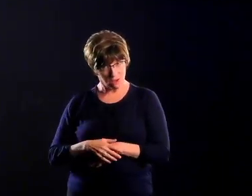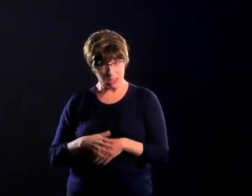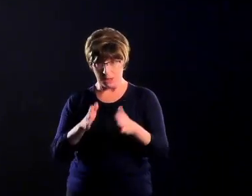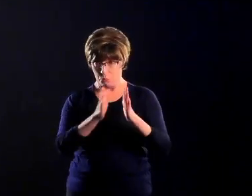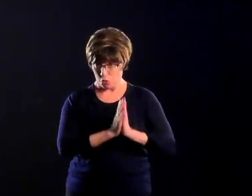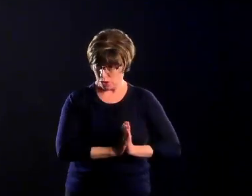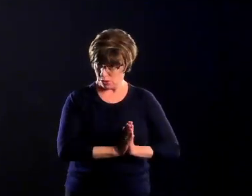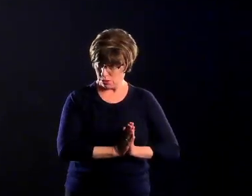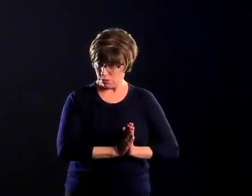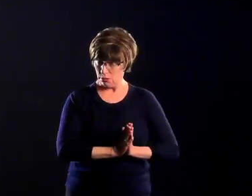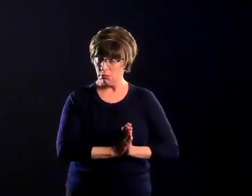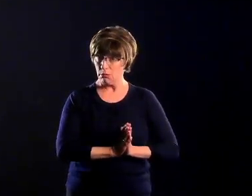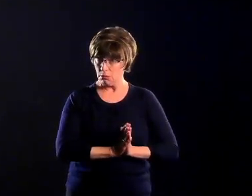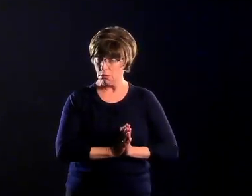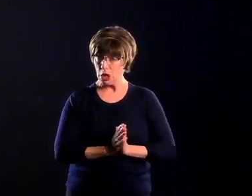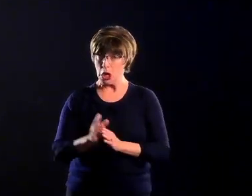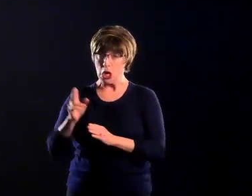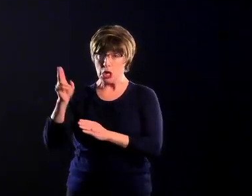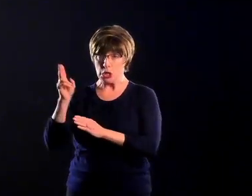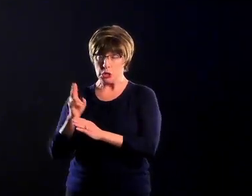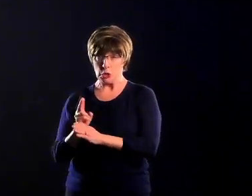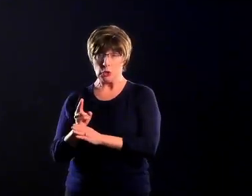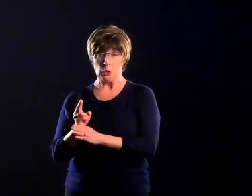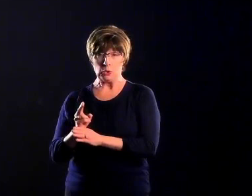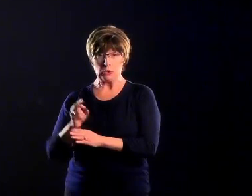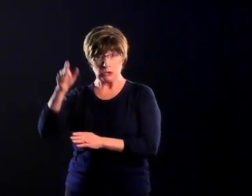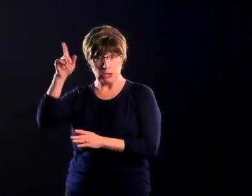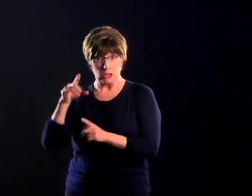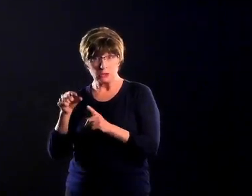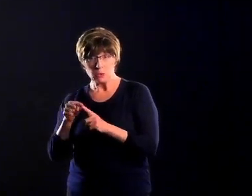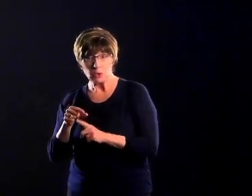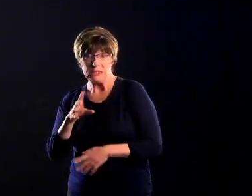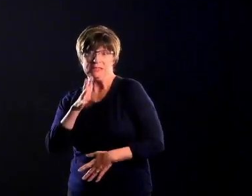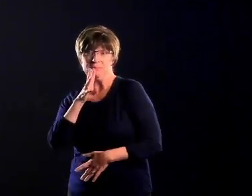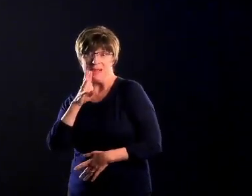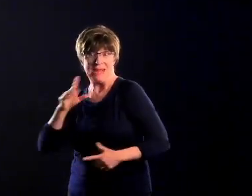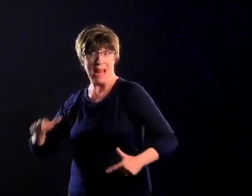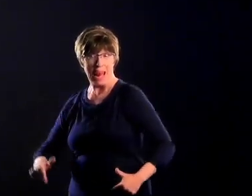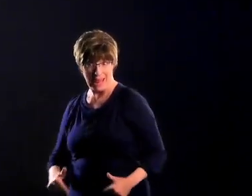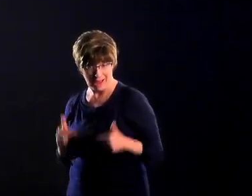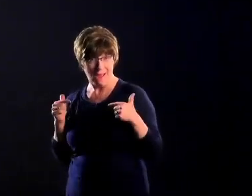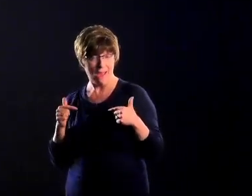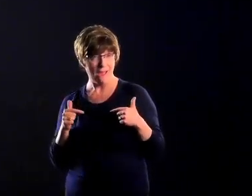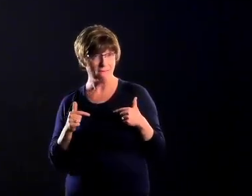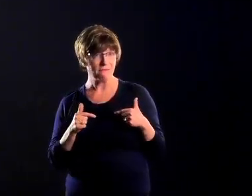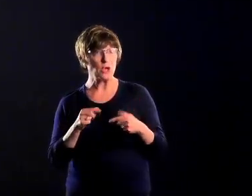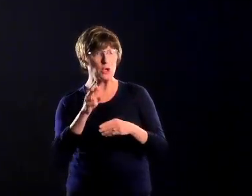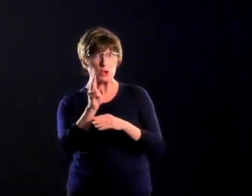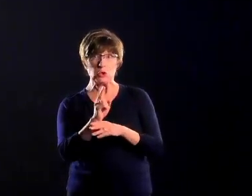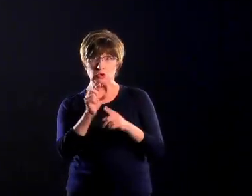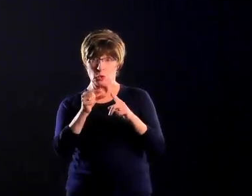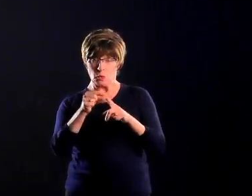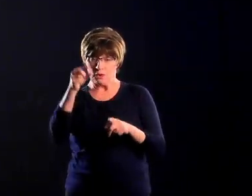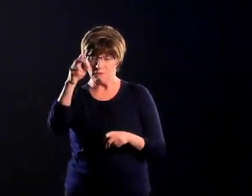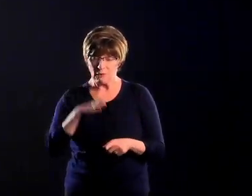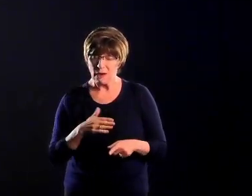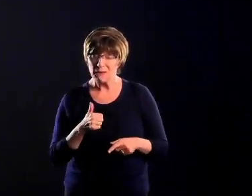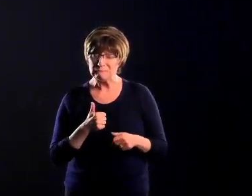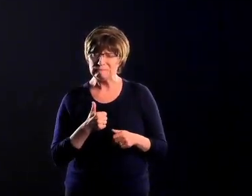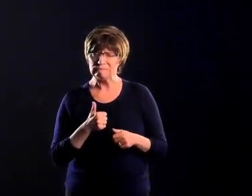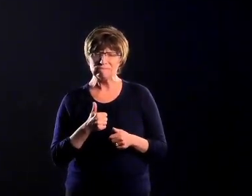prayer. We can use the word of God in speaking life. We can use the word of God to help